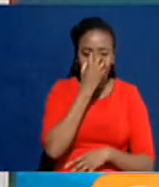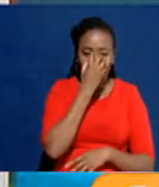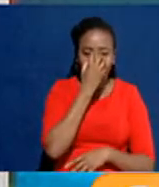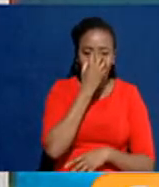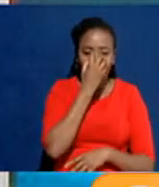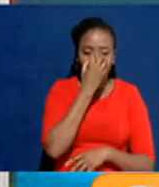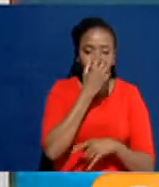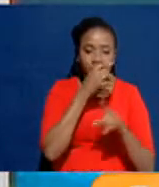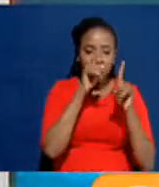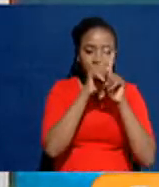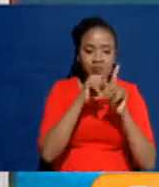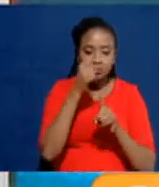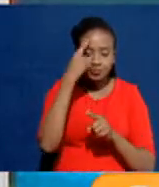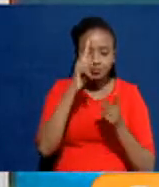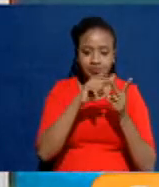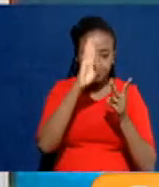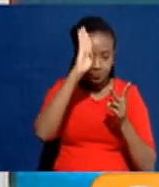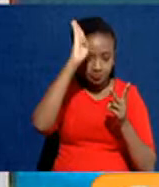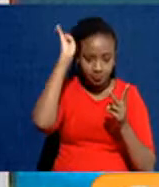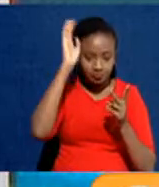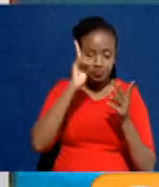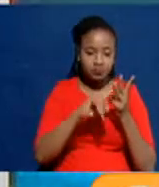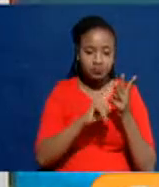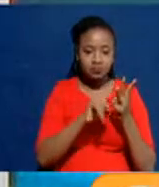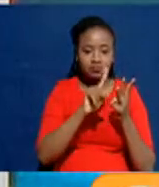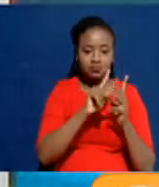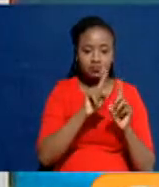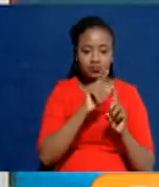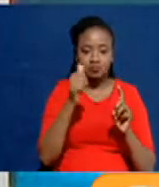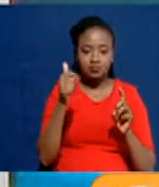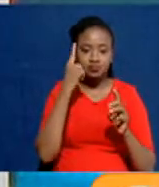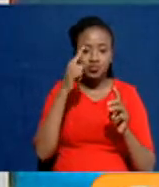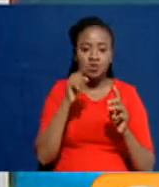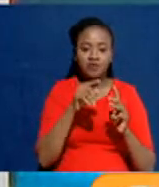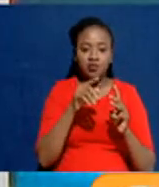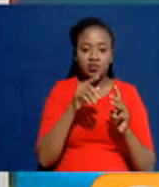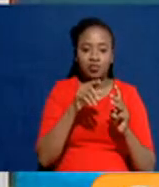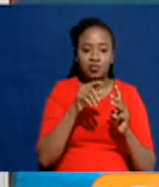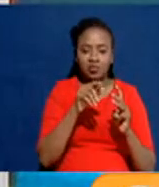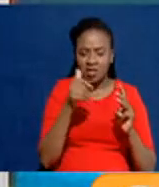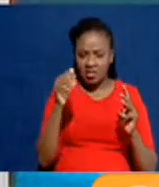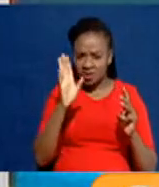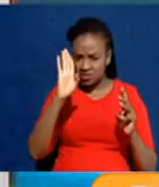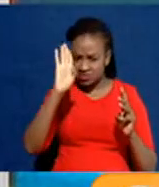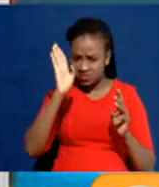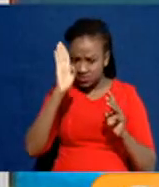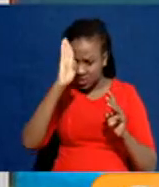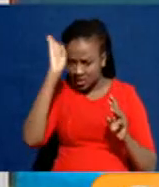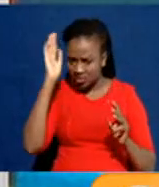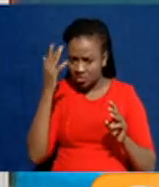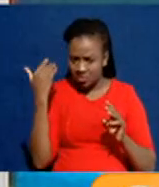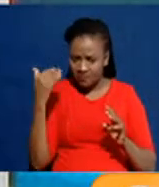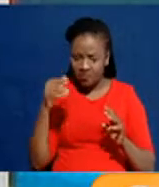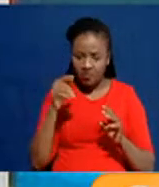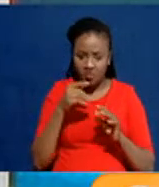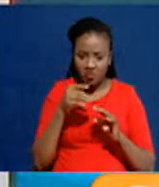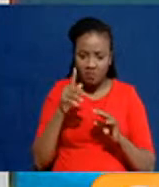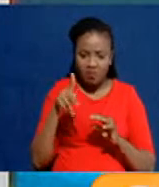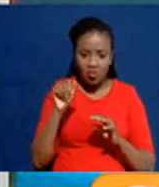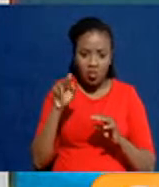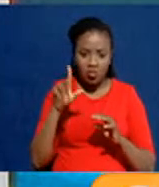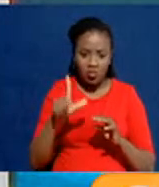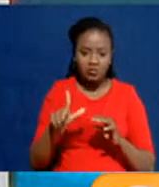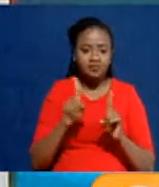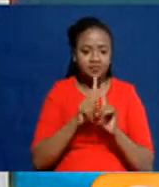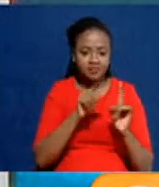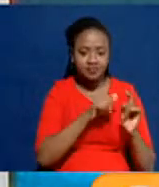one called Kennedy Ogeto. He was the Solicitor General when Paul Kihara Kariuki was the Attorney General. And they are the people